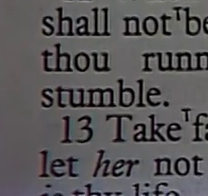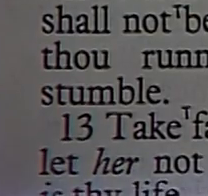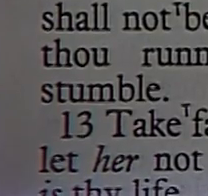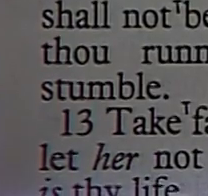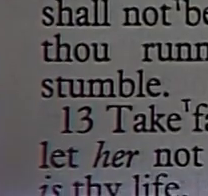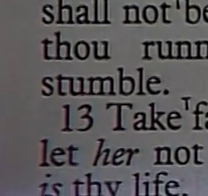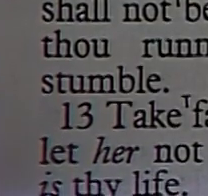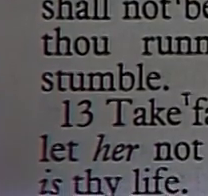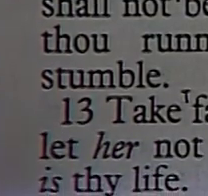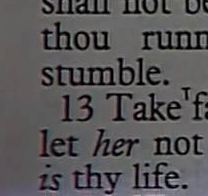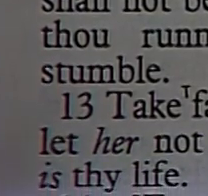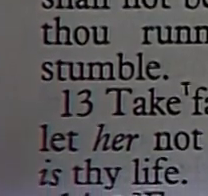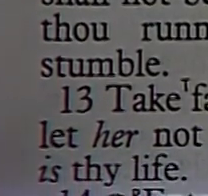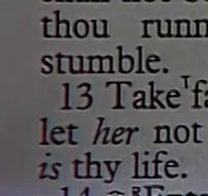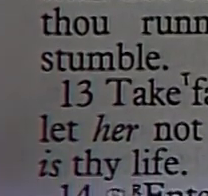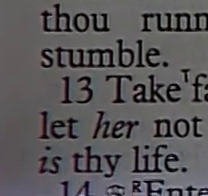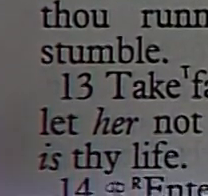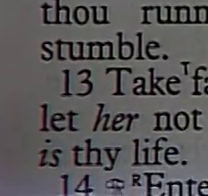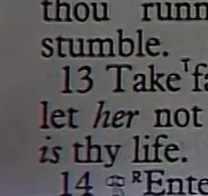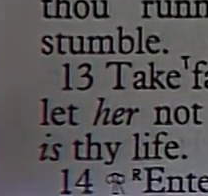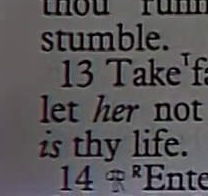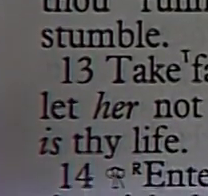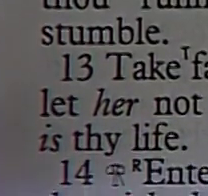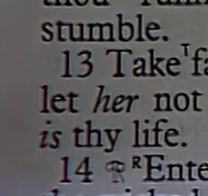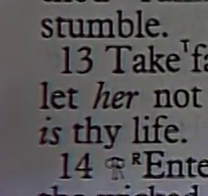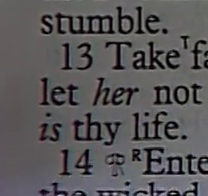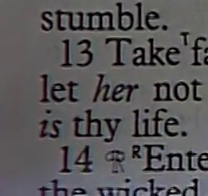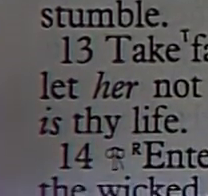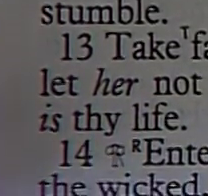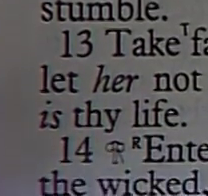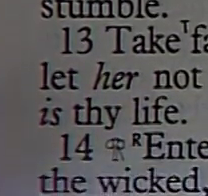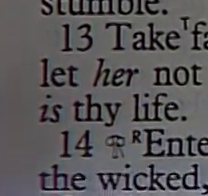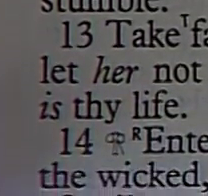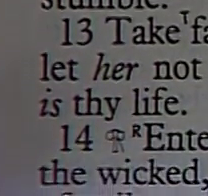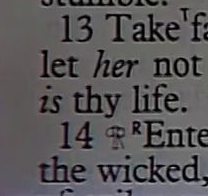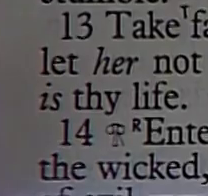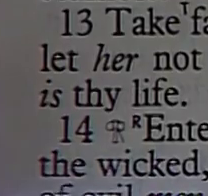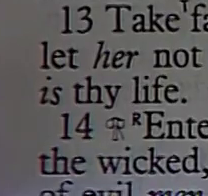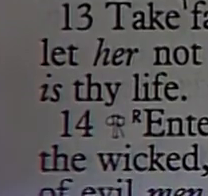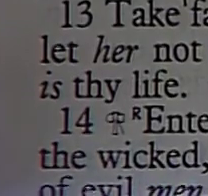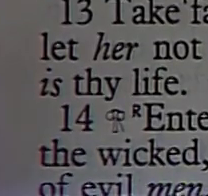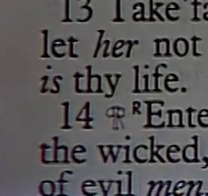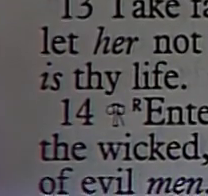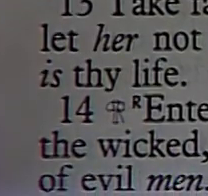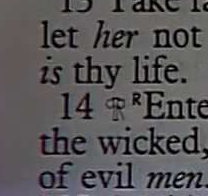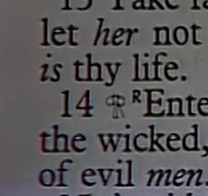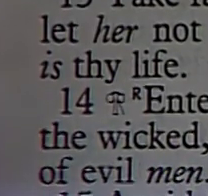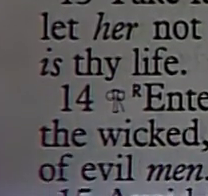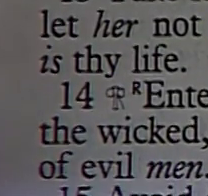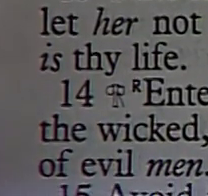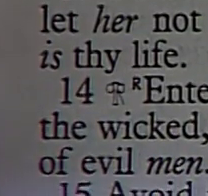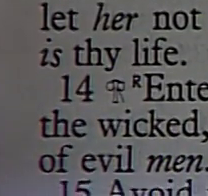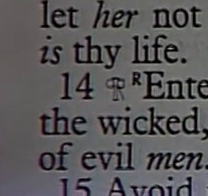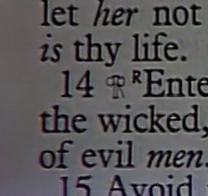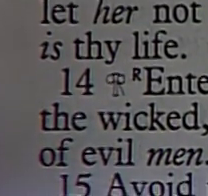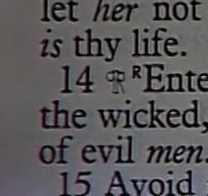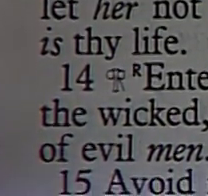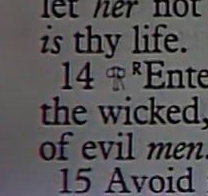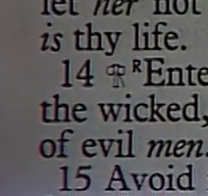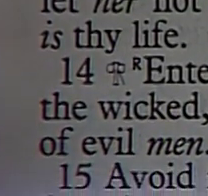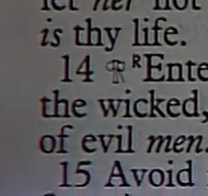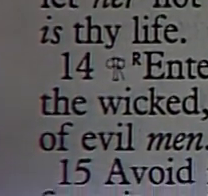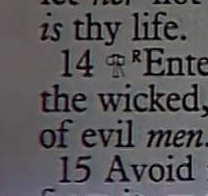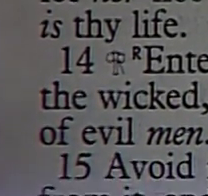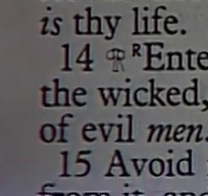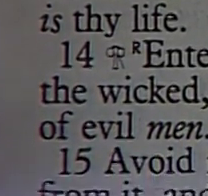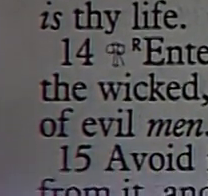have taught thee in the way of wisdom. I have led thee in right paths. When thou goest, thy steps shall not be straitened or hindered. And